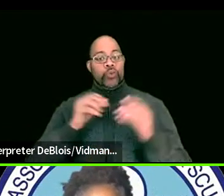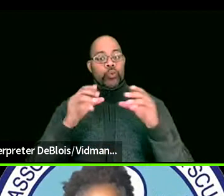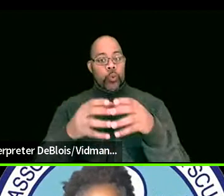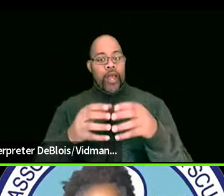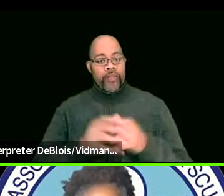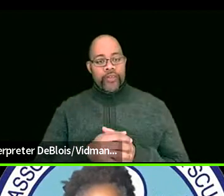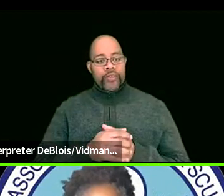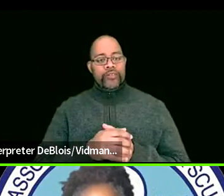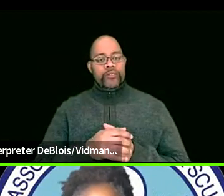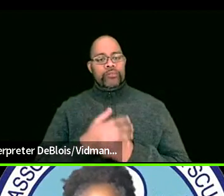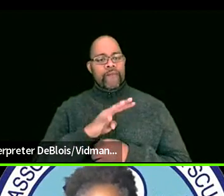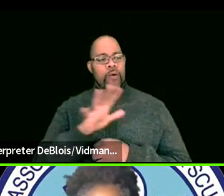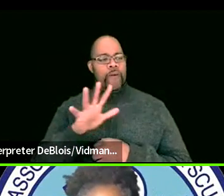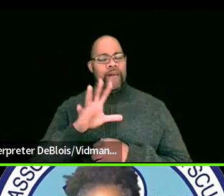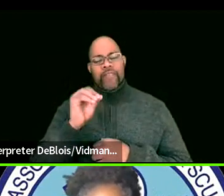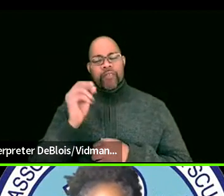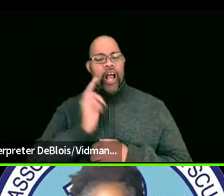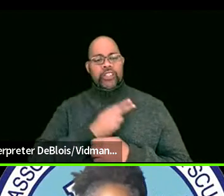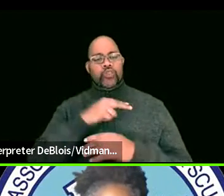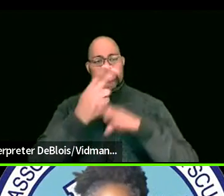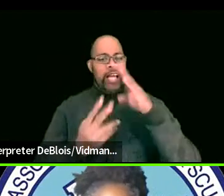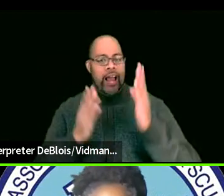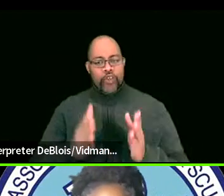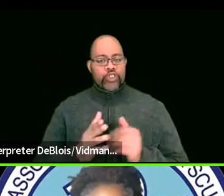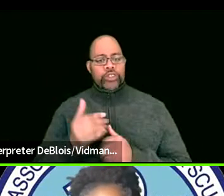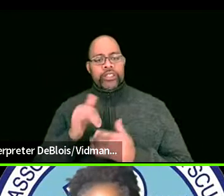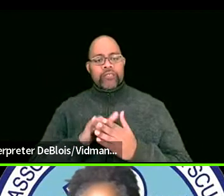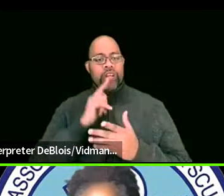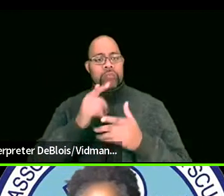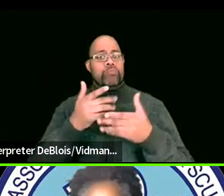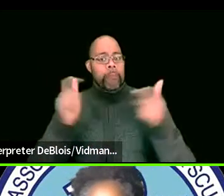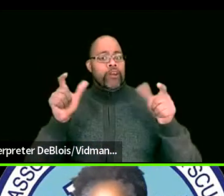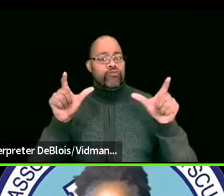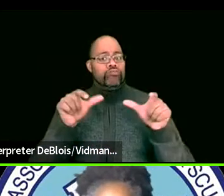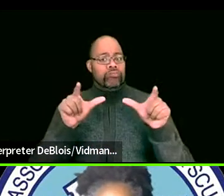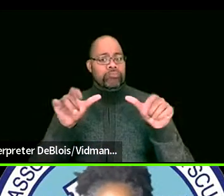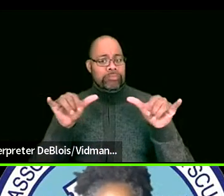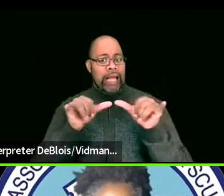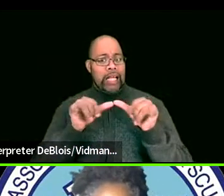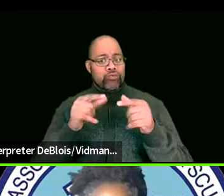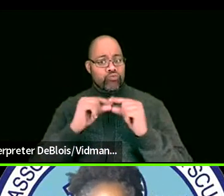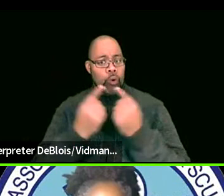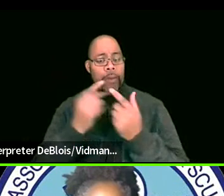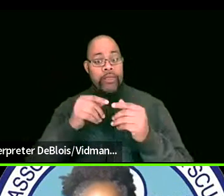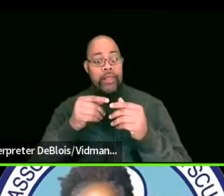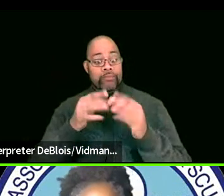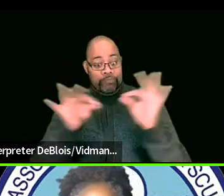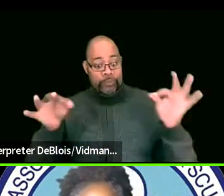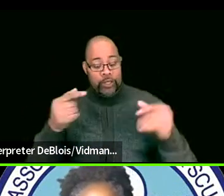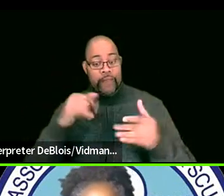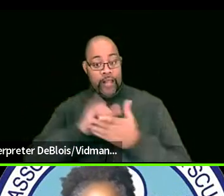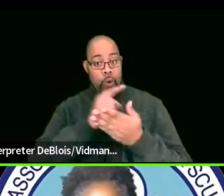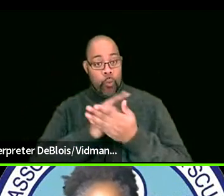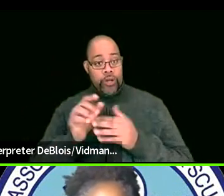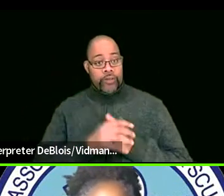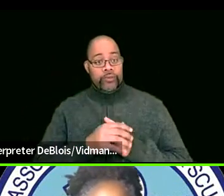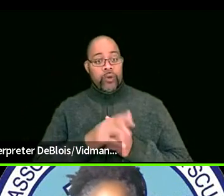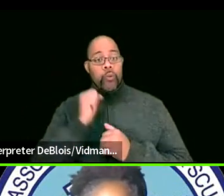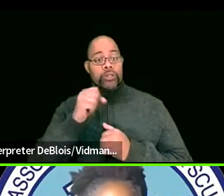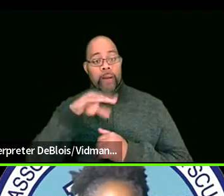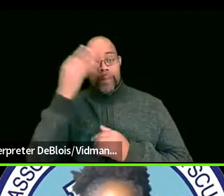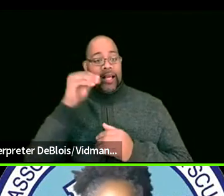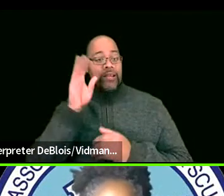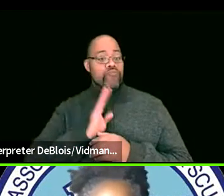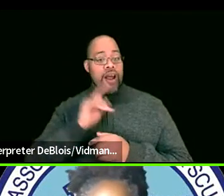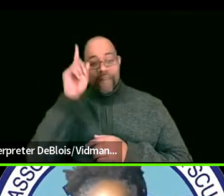think 45 or 50 of us were divers, but it was a nice sized group. And a phrase that came out of that week was Black and